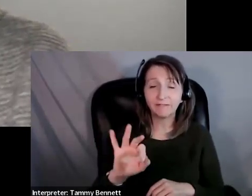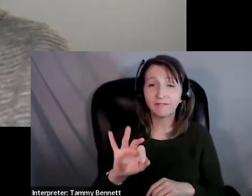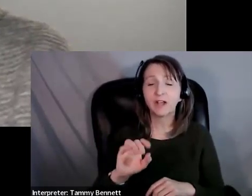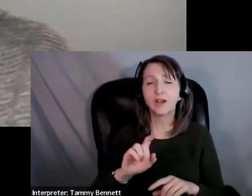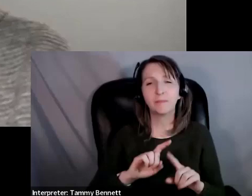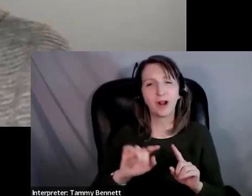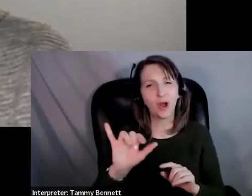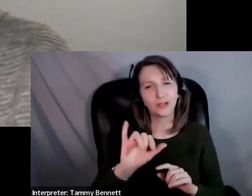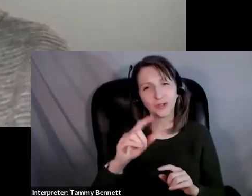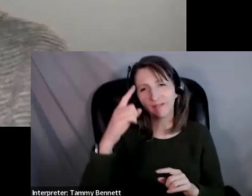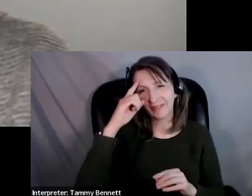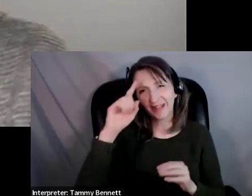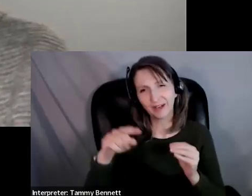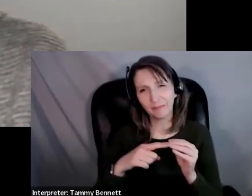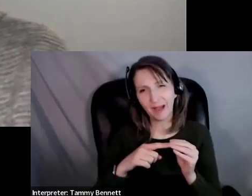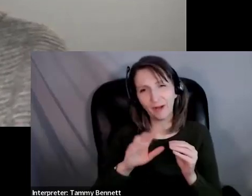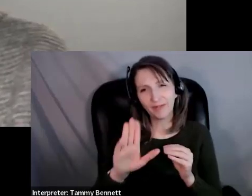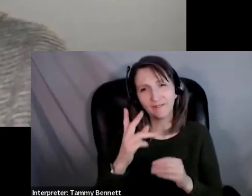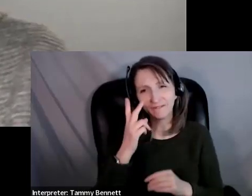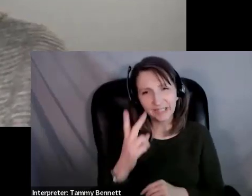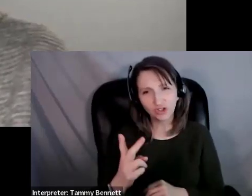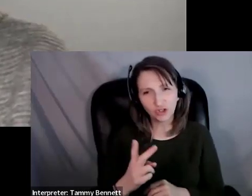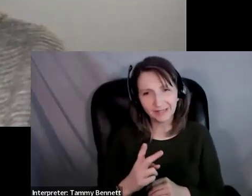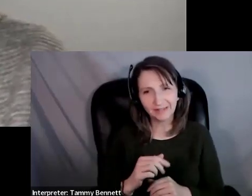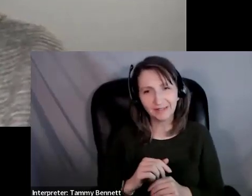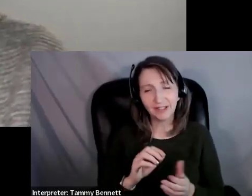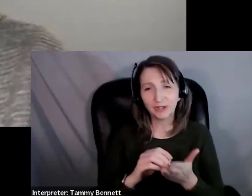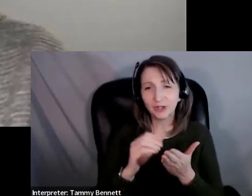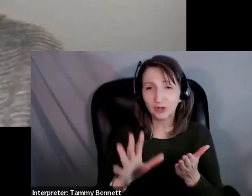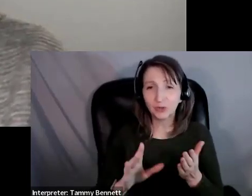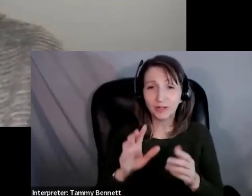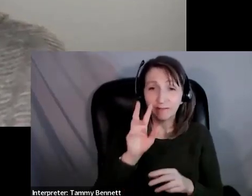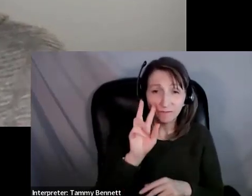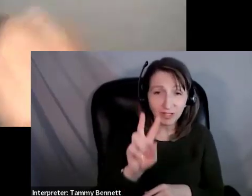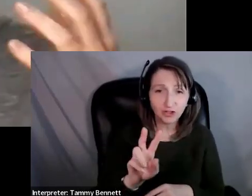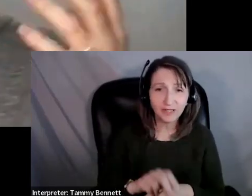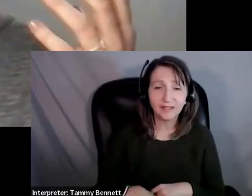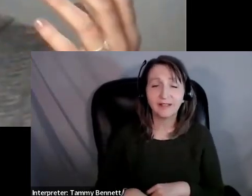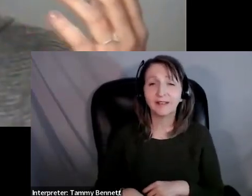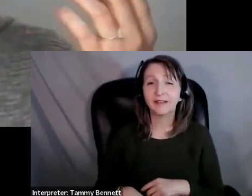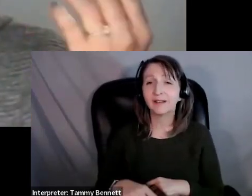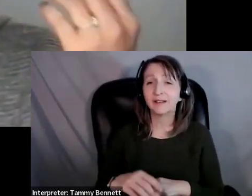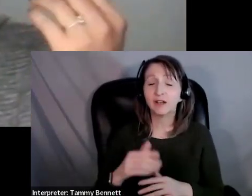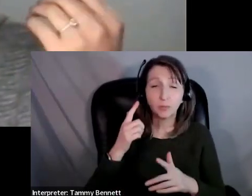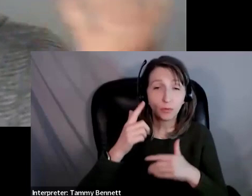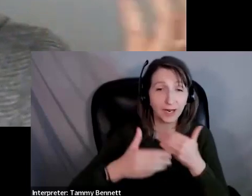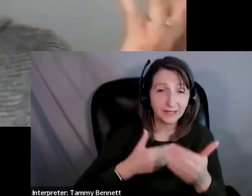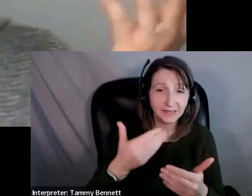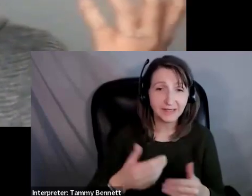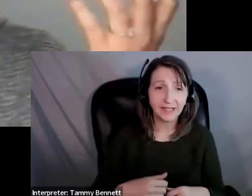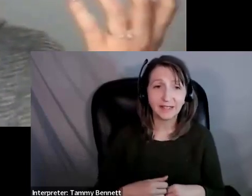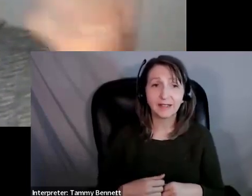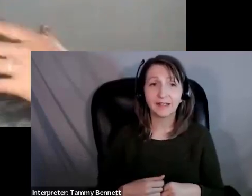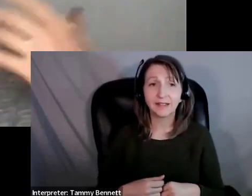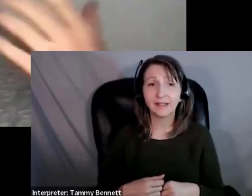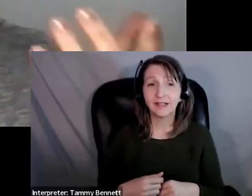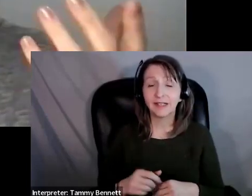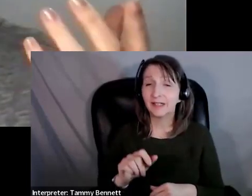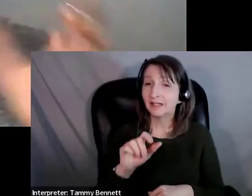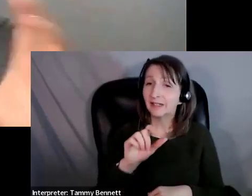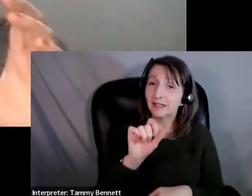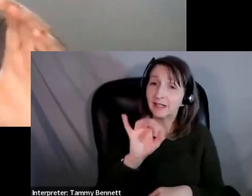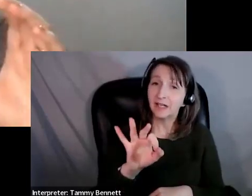vision. So how is their vision? How is their processing? How is their scanning? Because it can be very overwhelming when maybe they have a grid size of